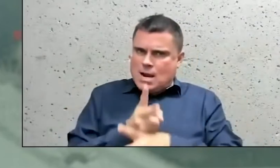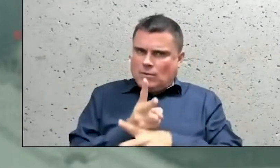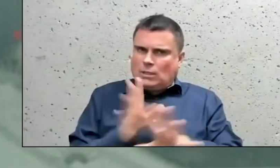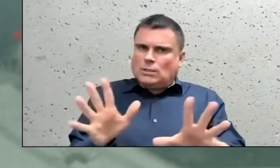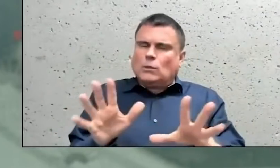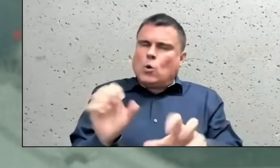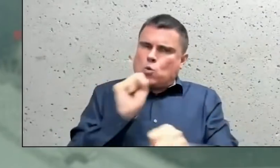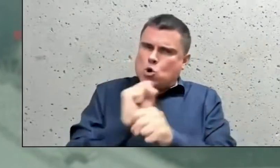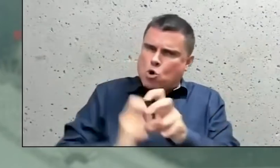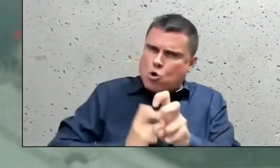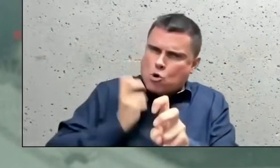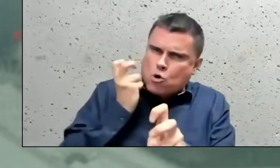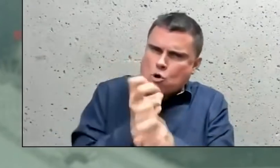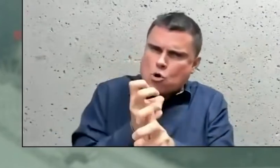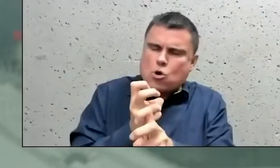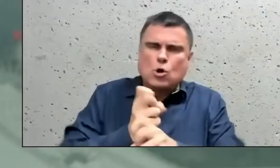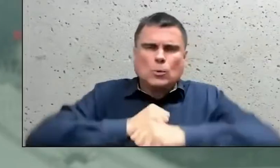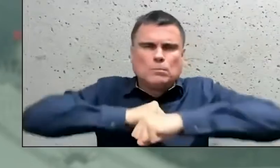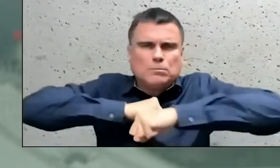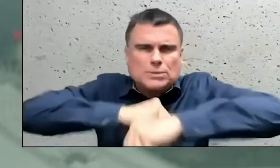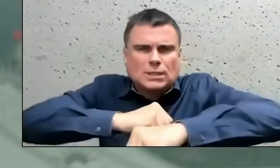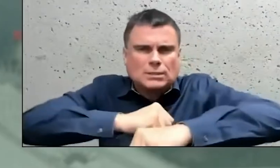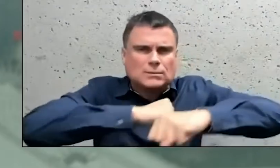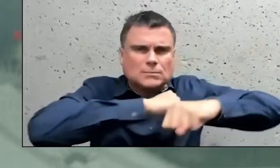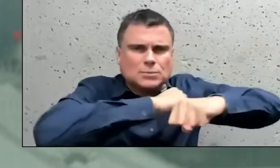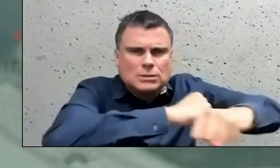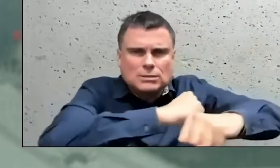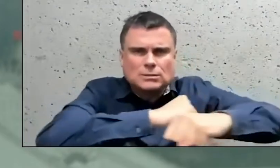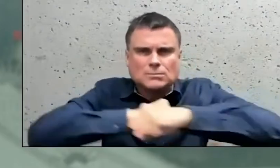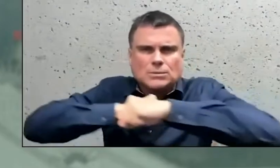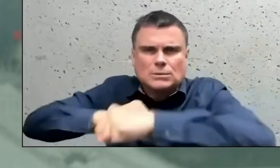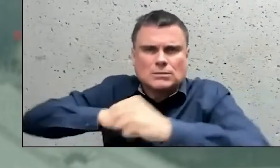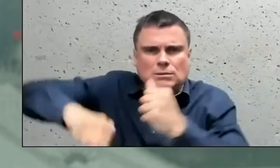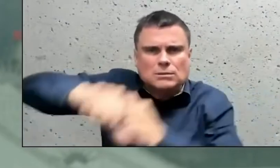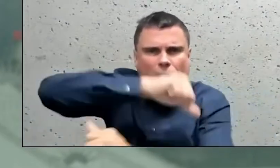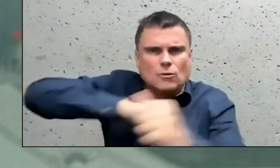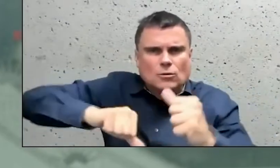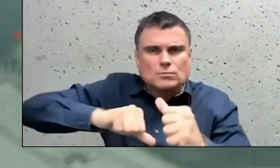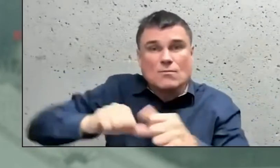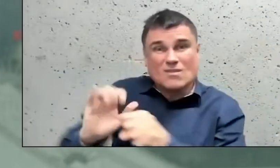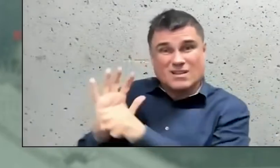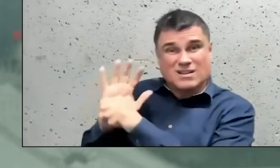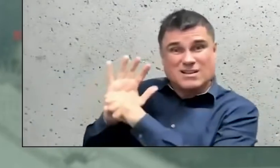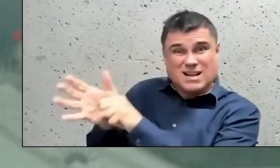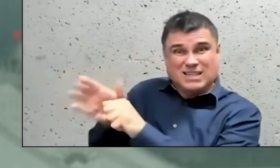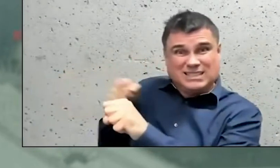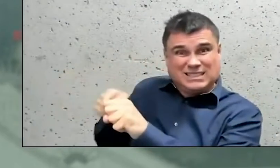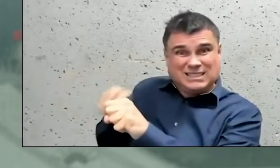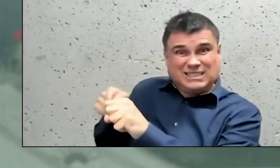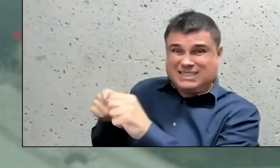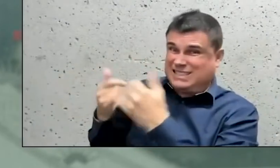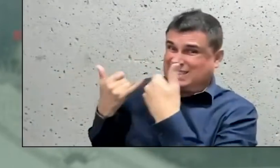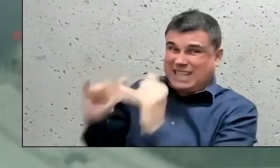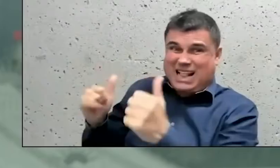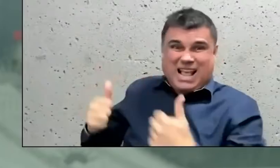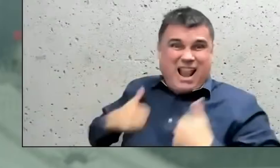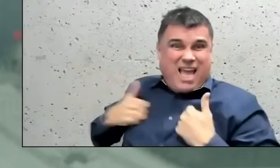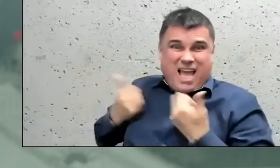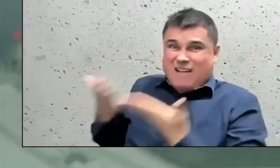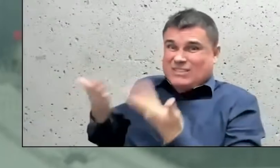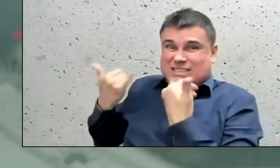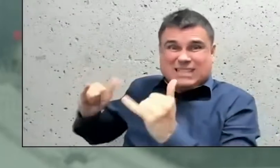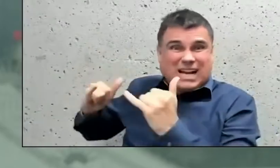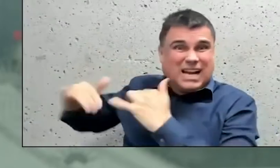And this pandemic is still very much here, and we see that. We see that with our healthcare system across the